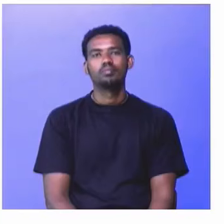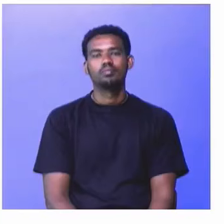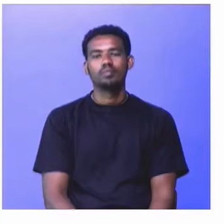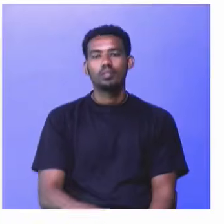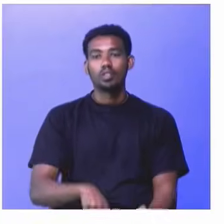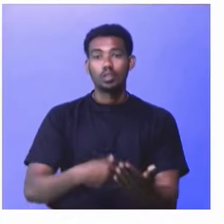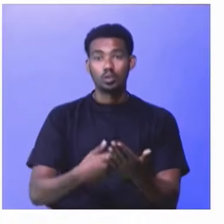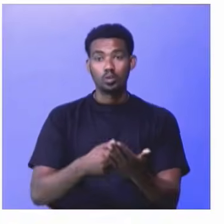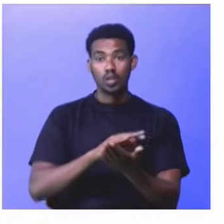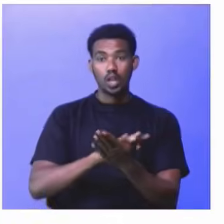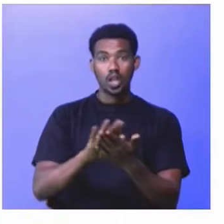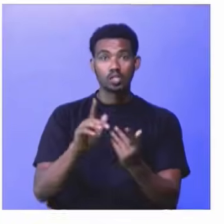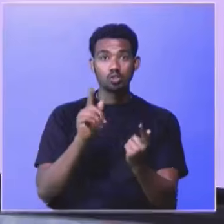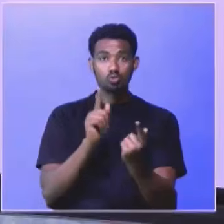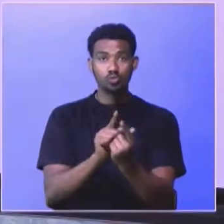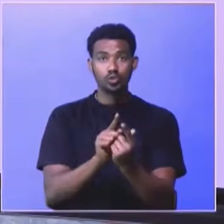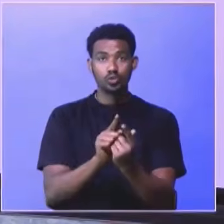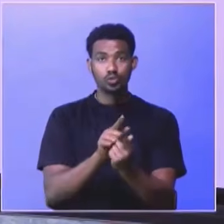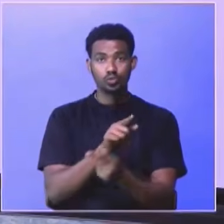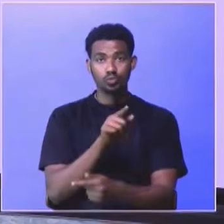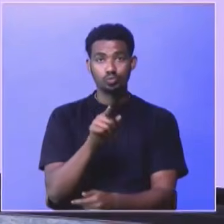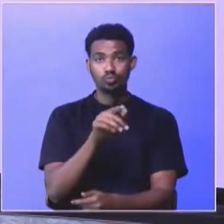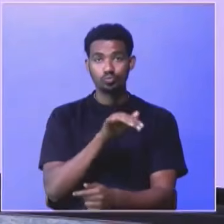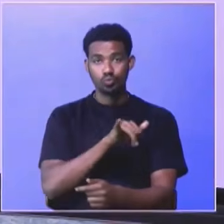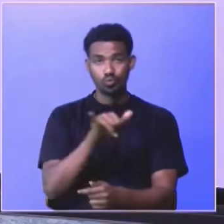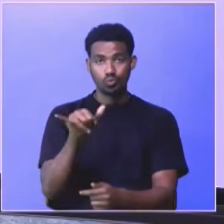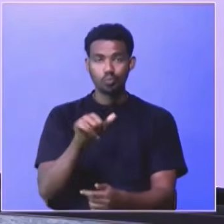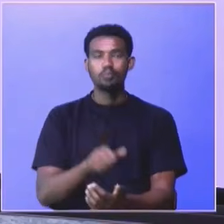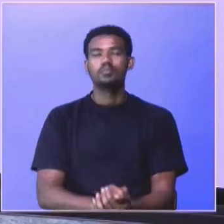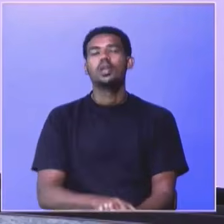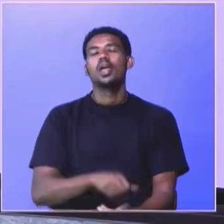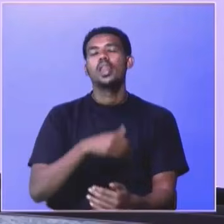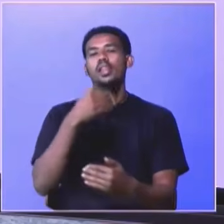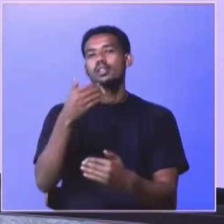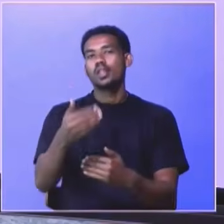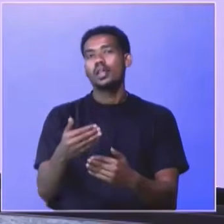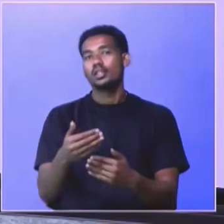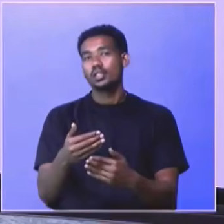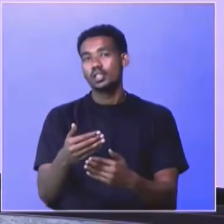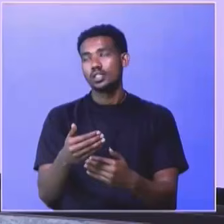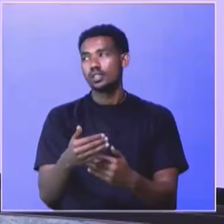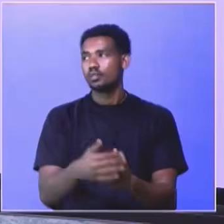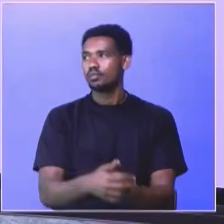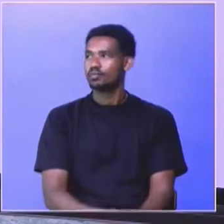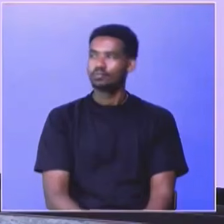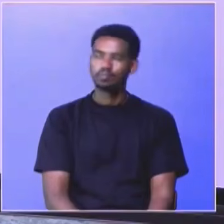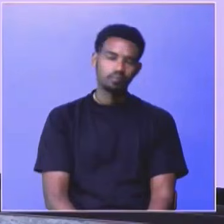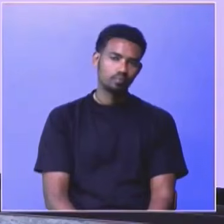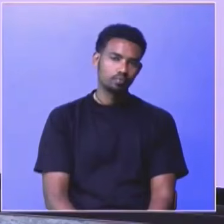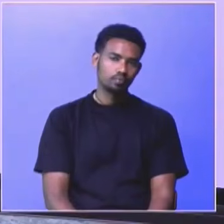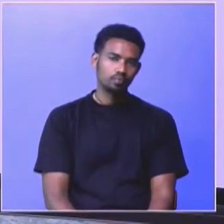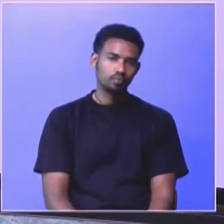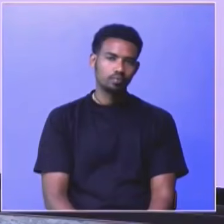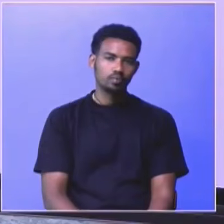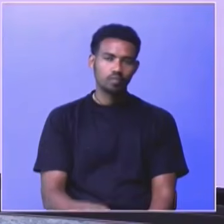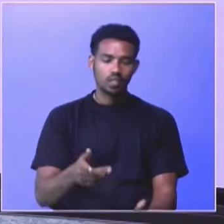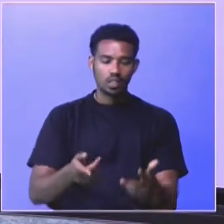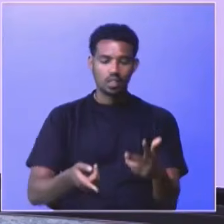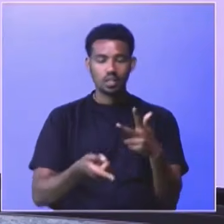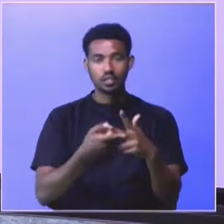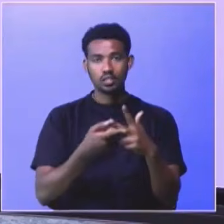So nice to meet you too. And the next one is, number 3 is